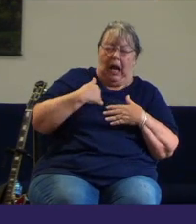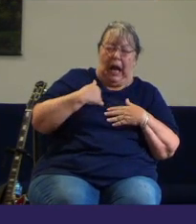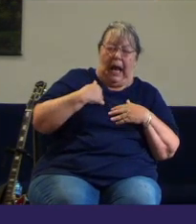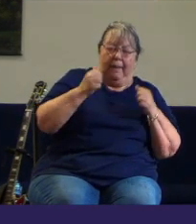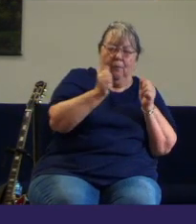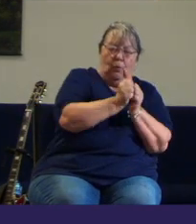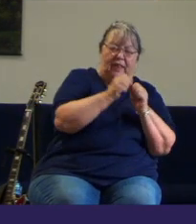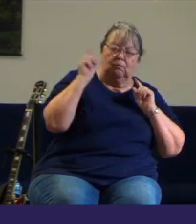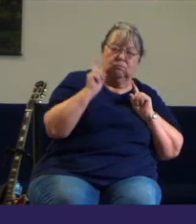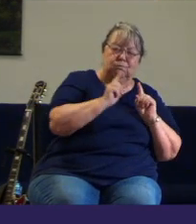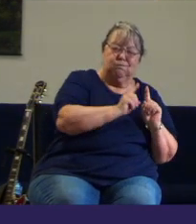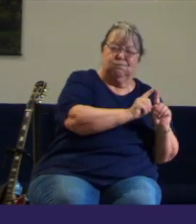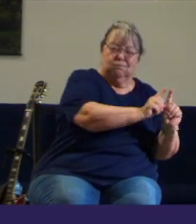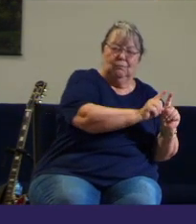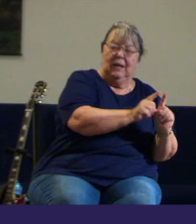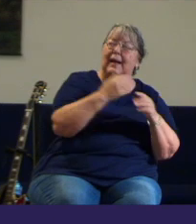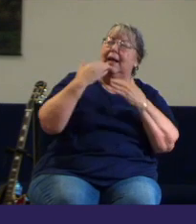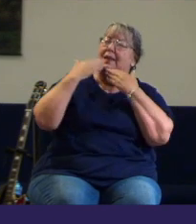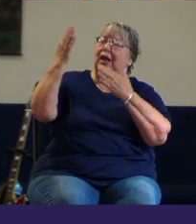Thank you, Father.